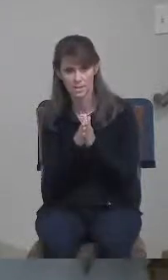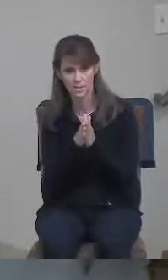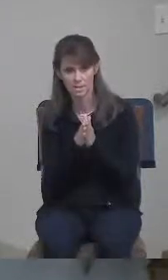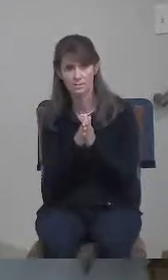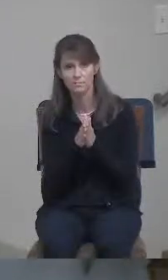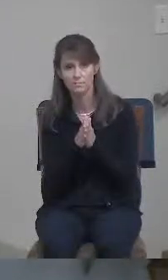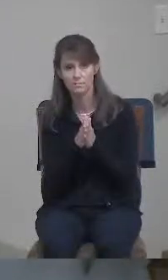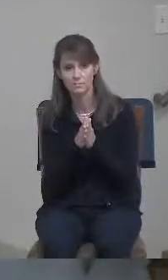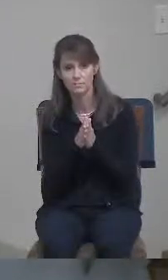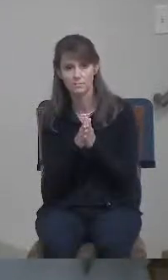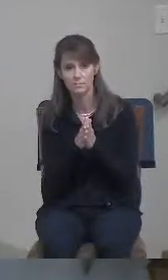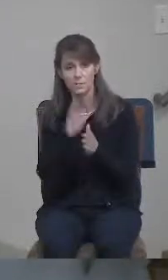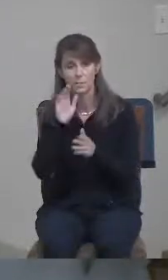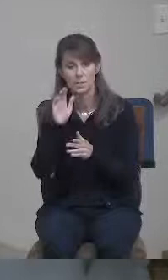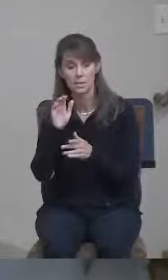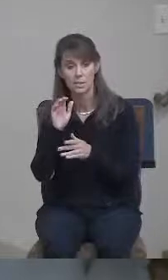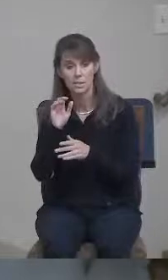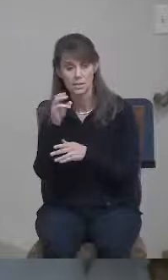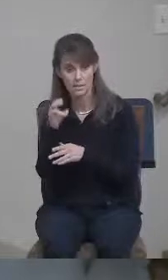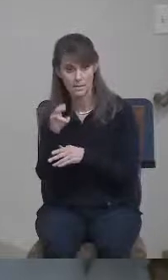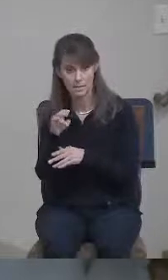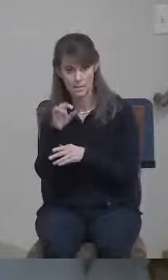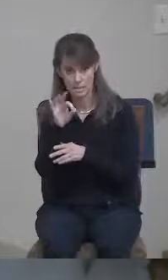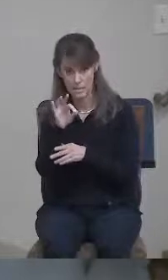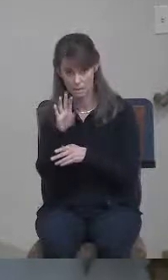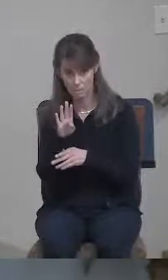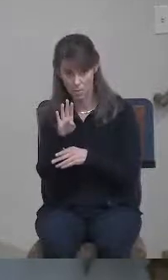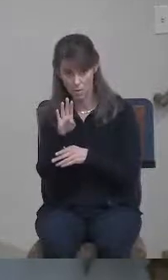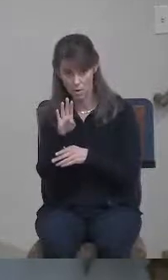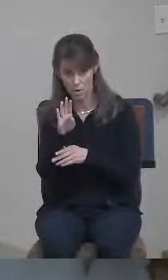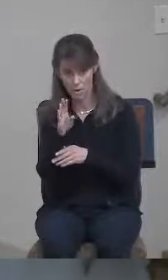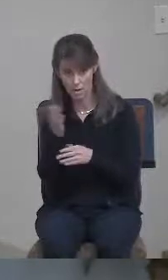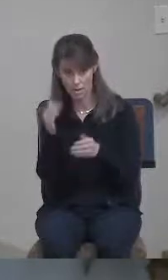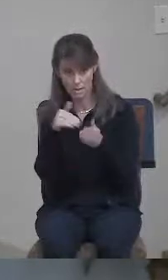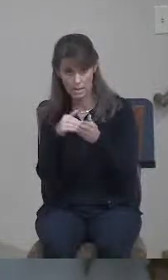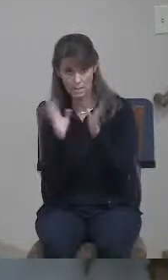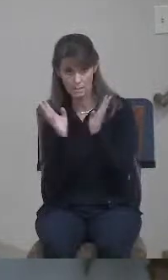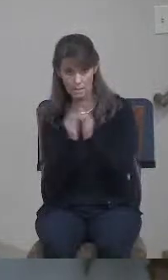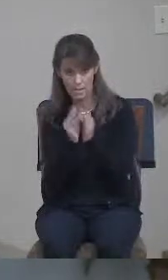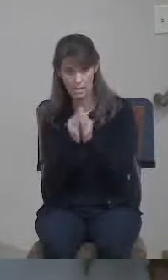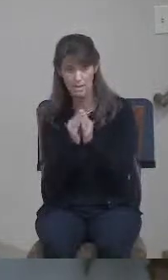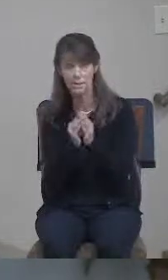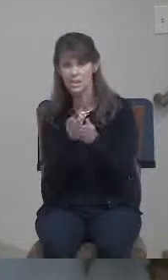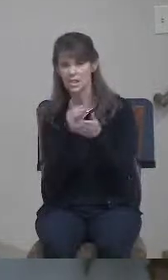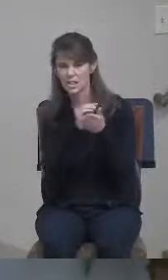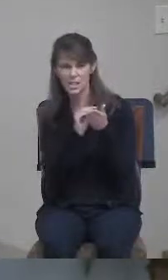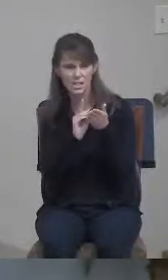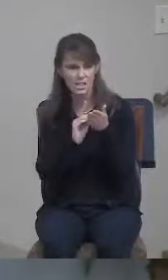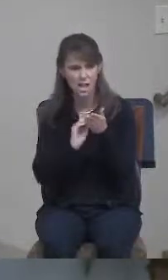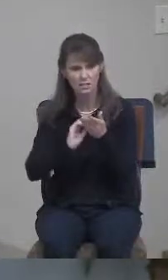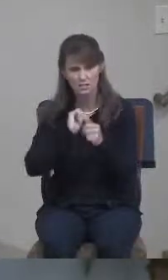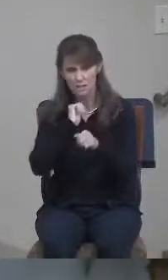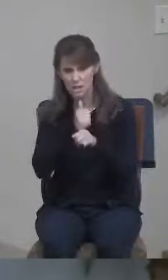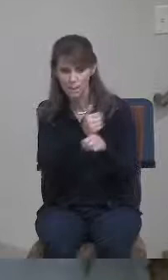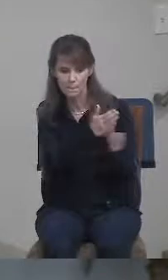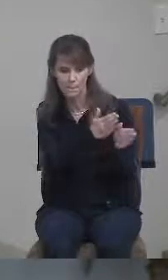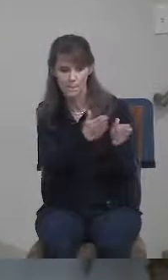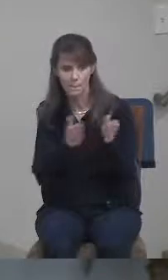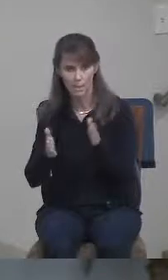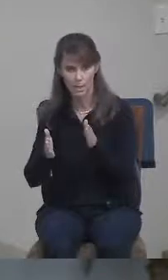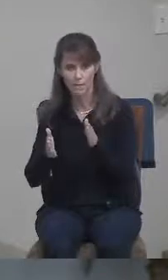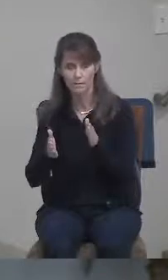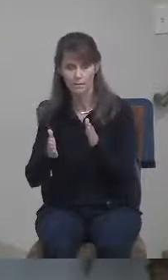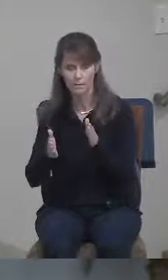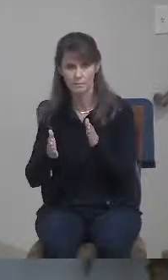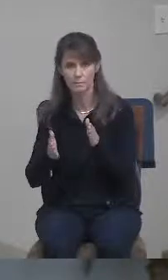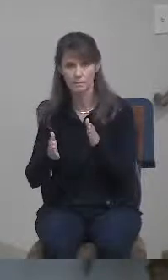in August 1794, they devised a plan